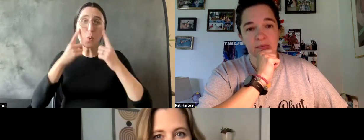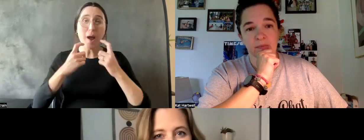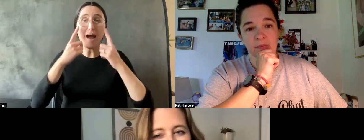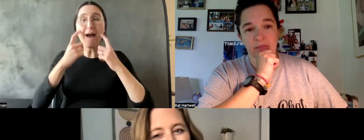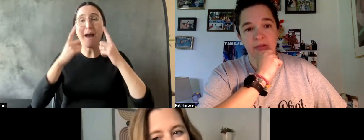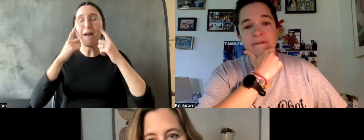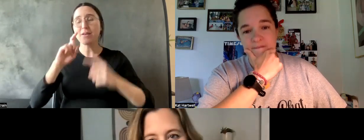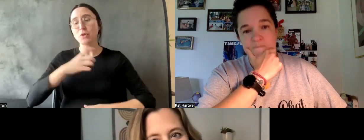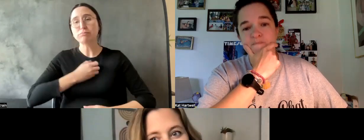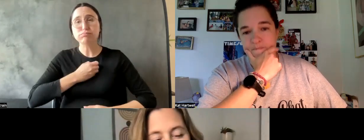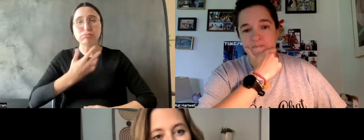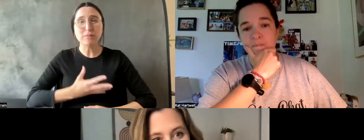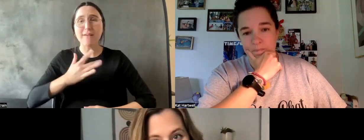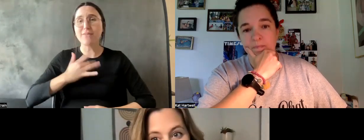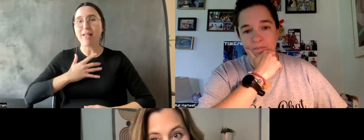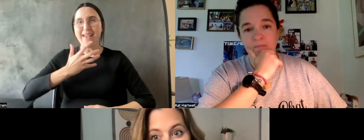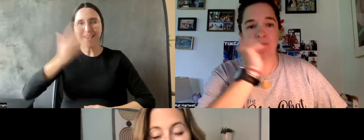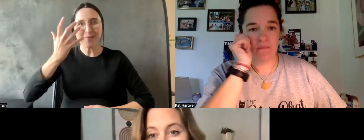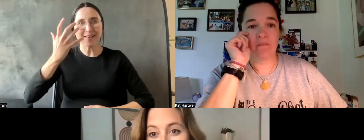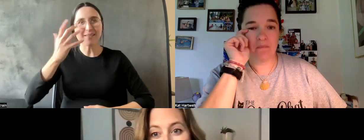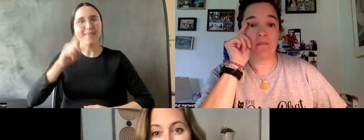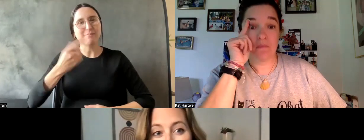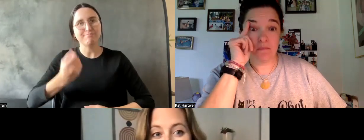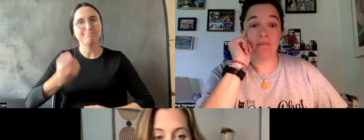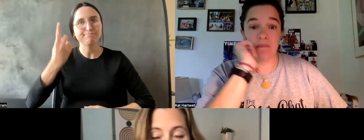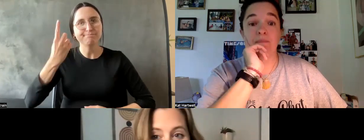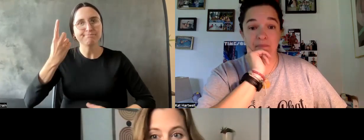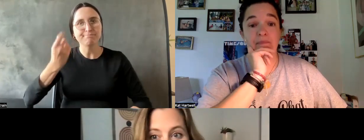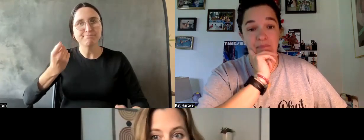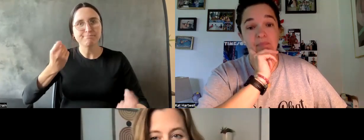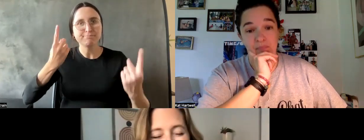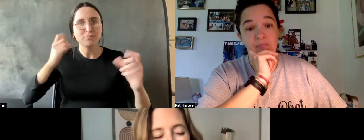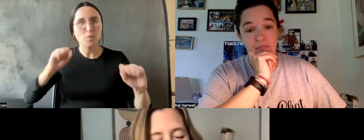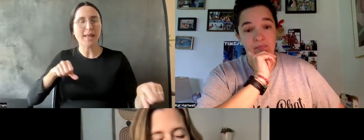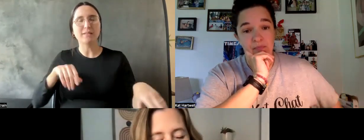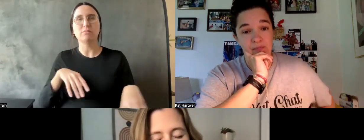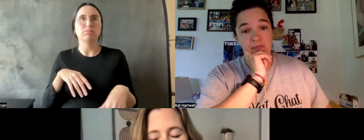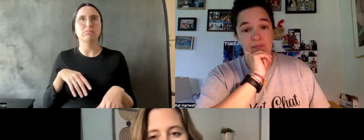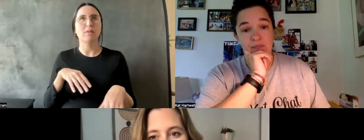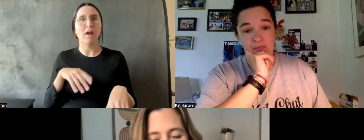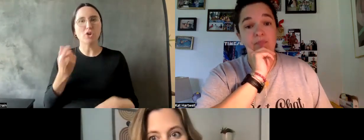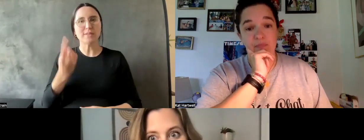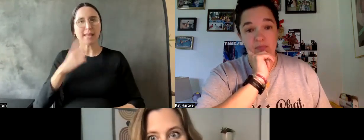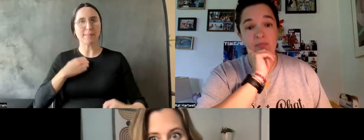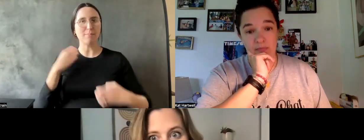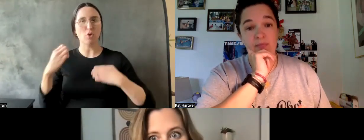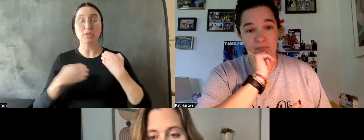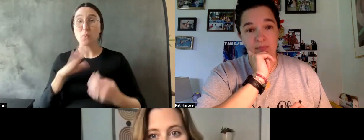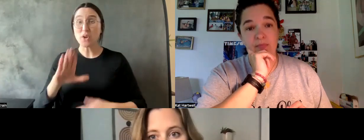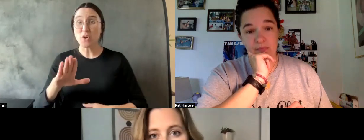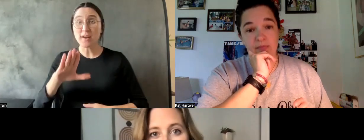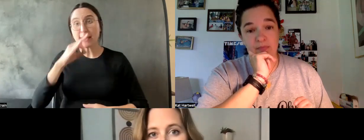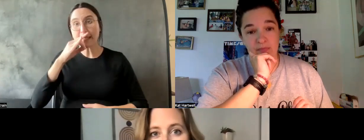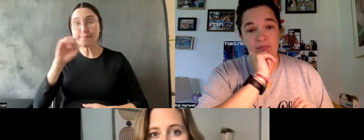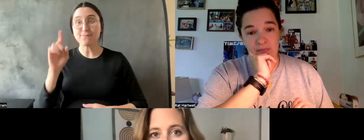angry, and then someone like who understands all of those different emotions that you go through, especially when your child is first diagnosed.